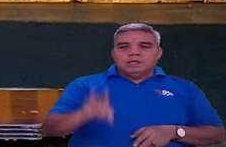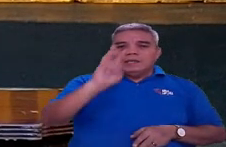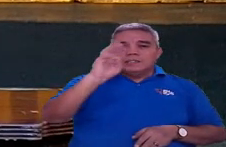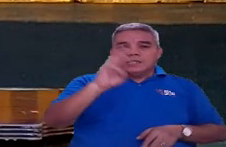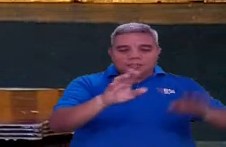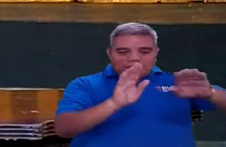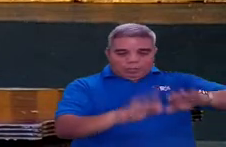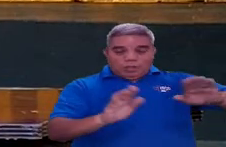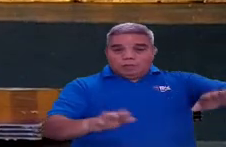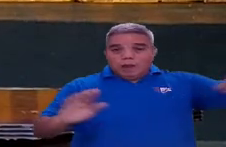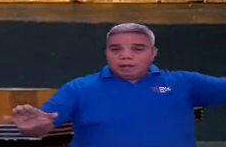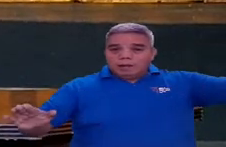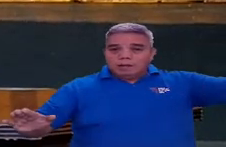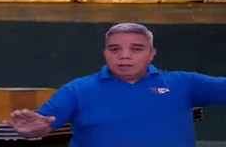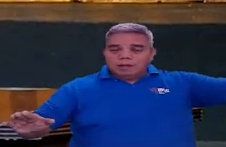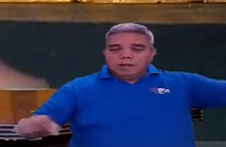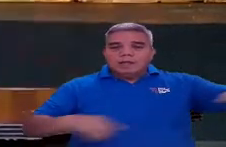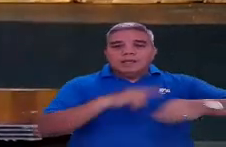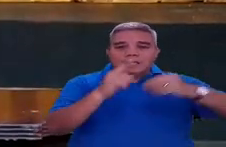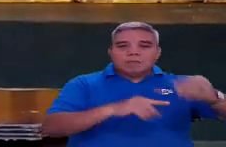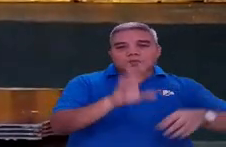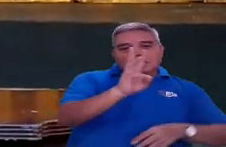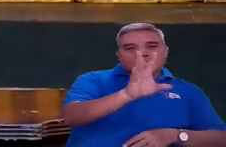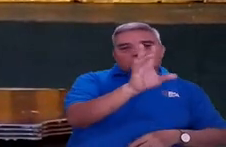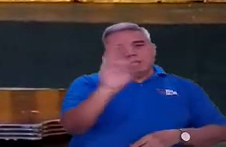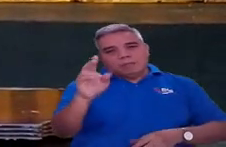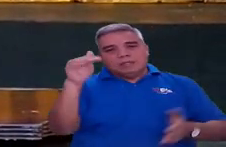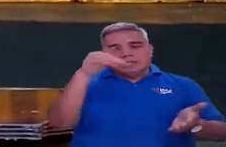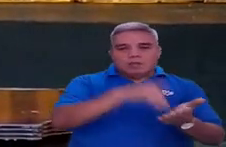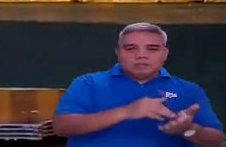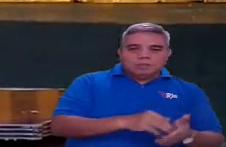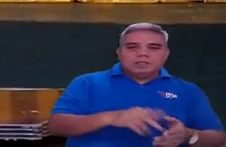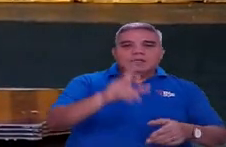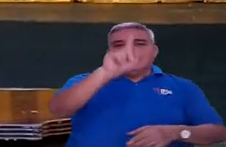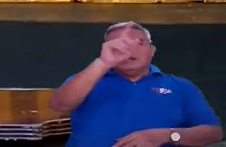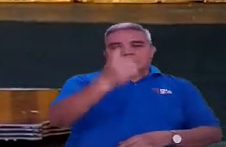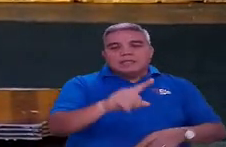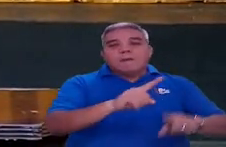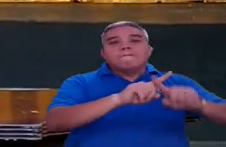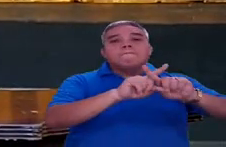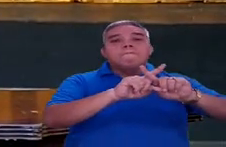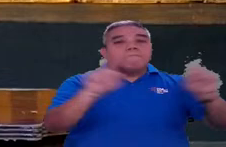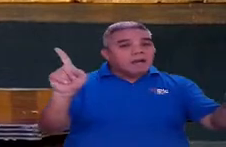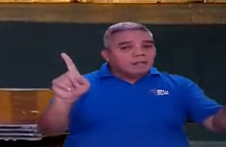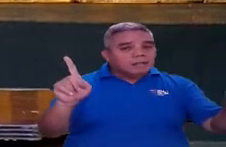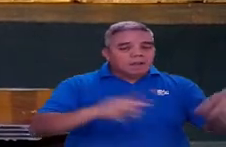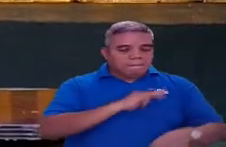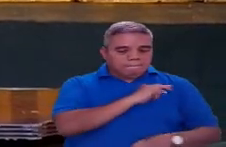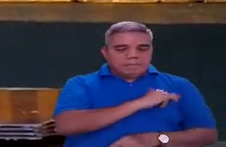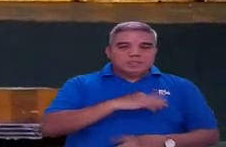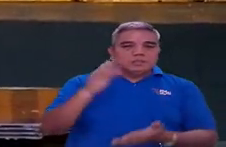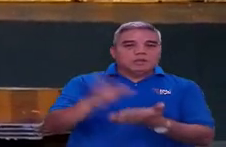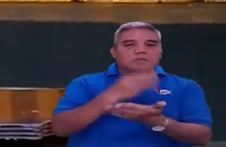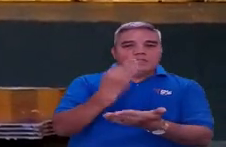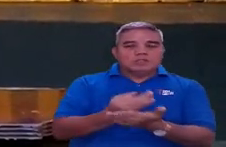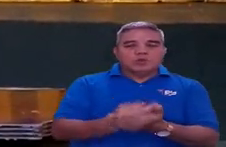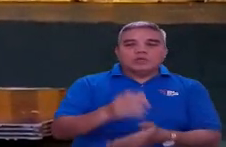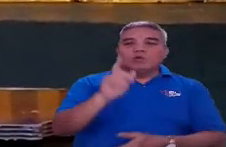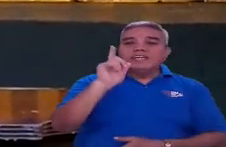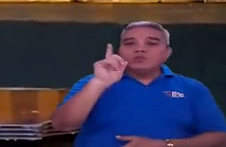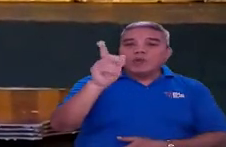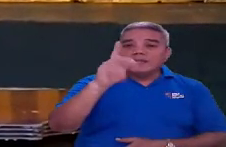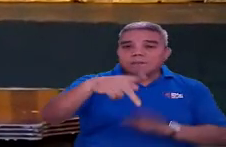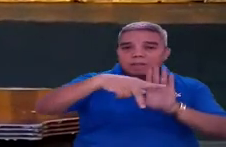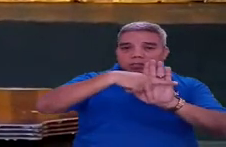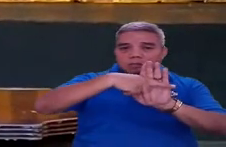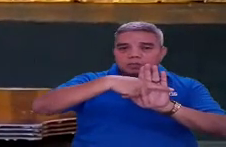60 children, and about 6,000 or 7,000 pesos in tithes and offerings, but mission's offering is 20